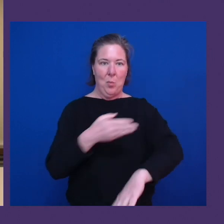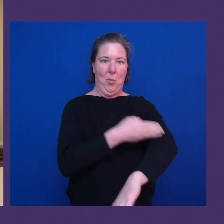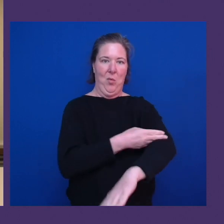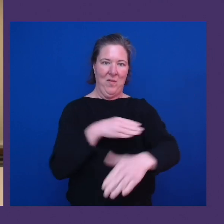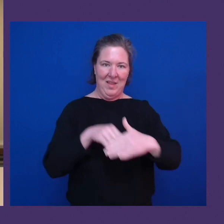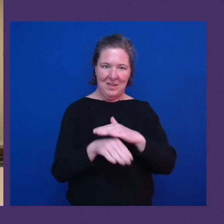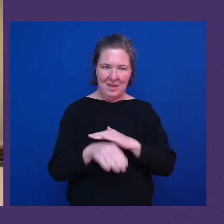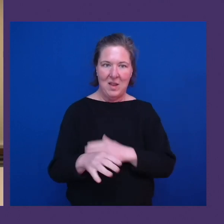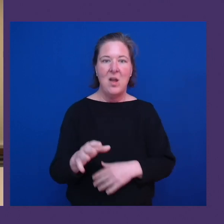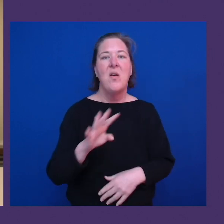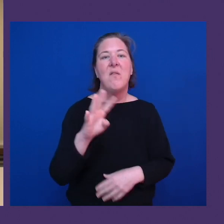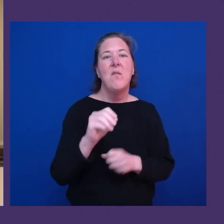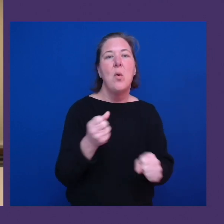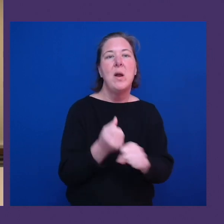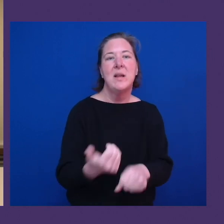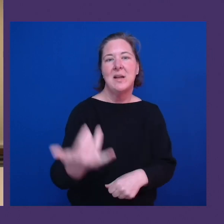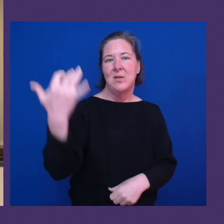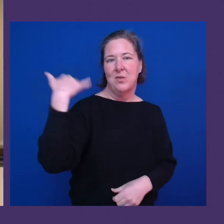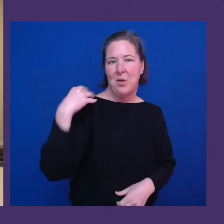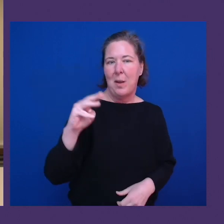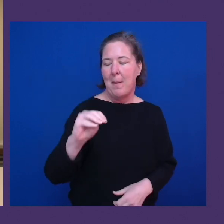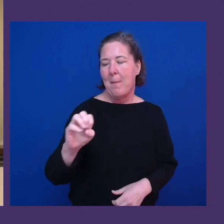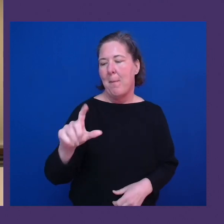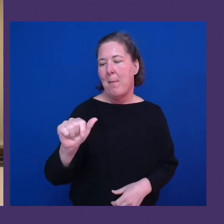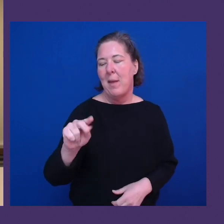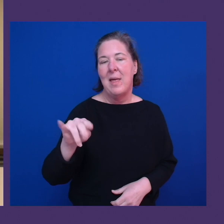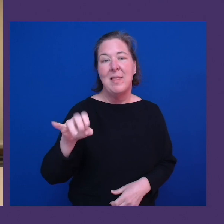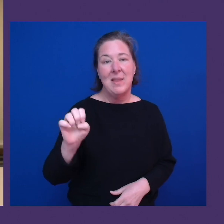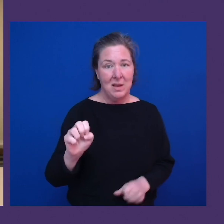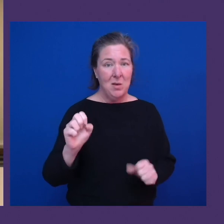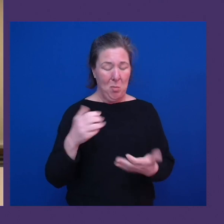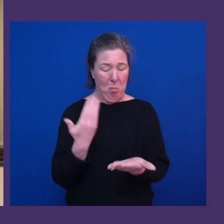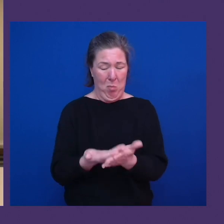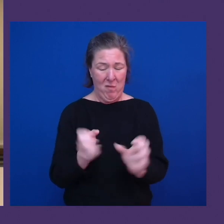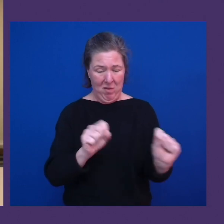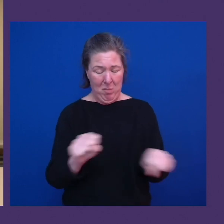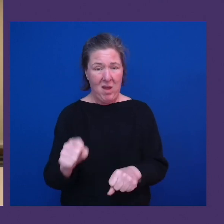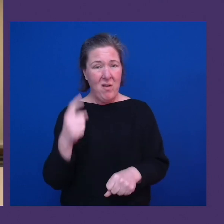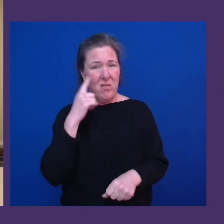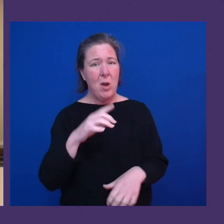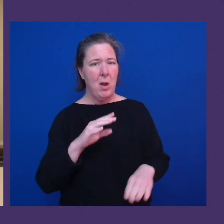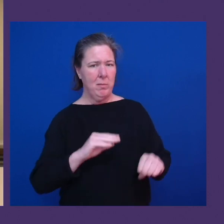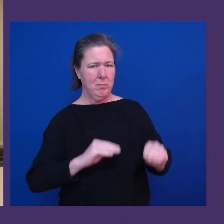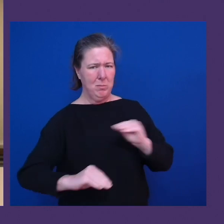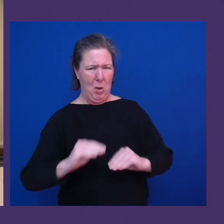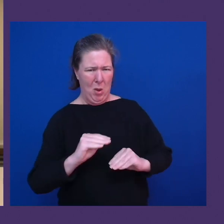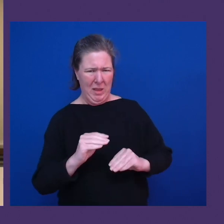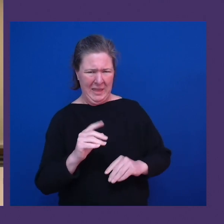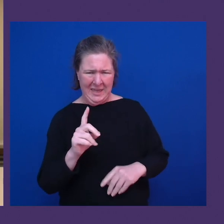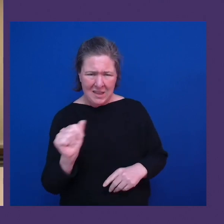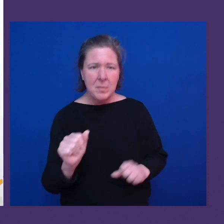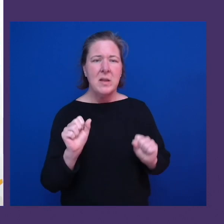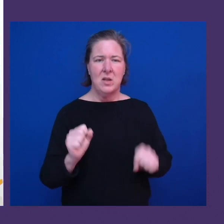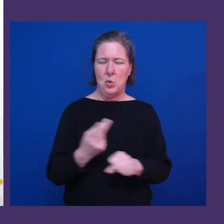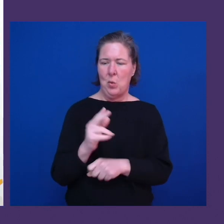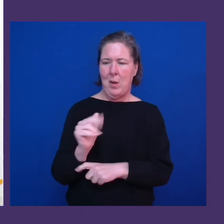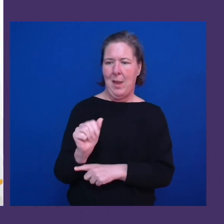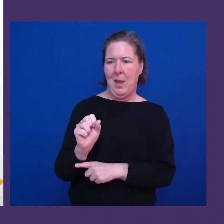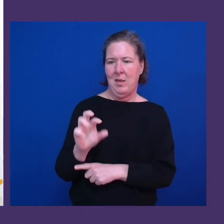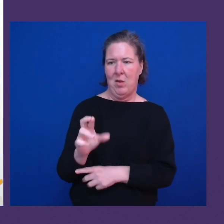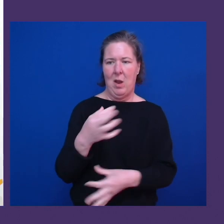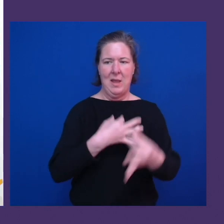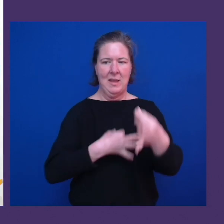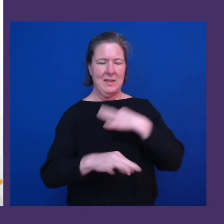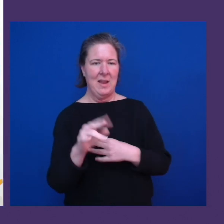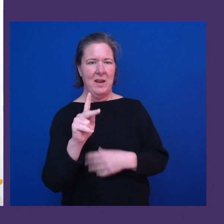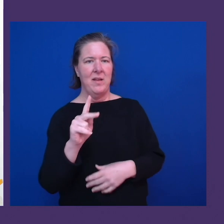Oken proved it was possible for a person with severe motor disability to use ASR instead of a keyboard to access a computer. And then for a couple